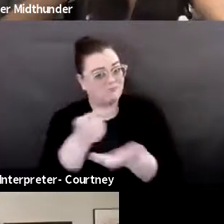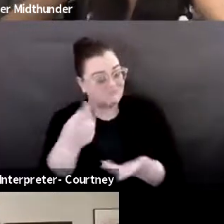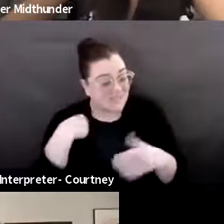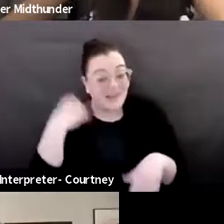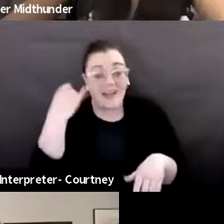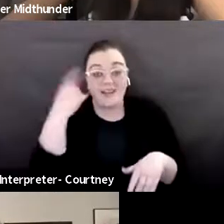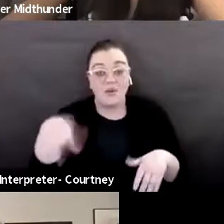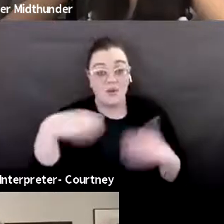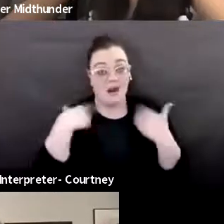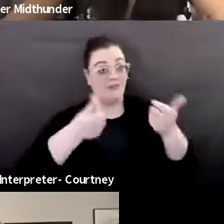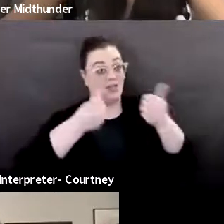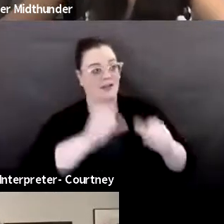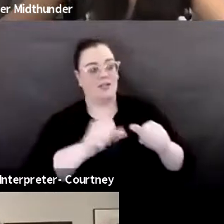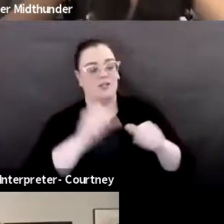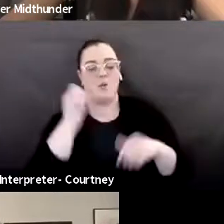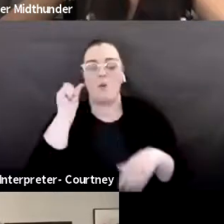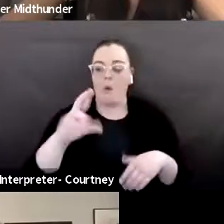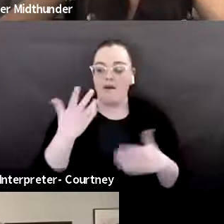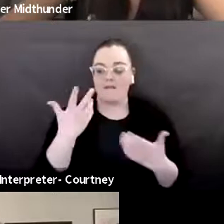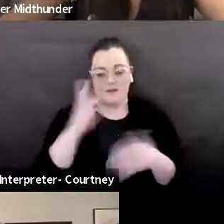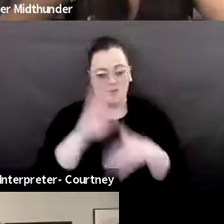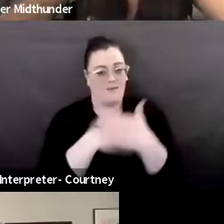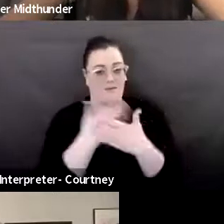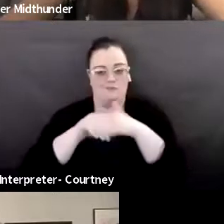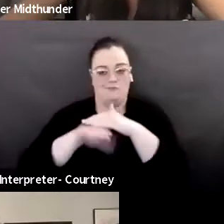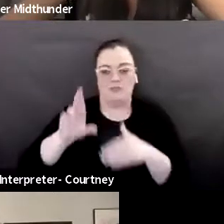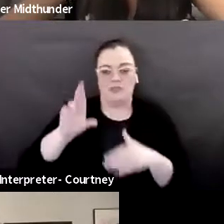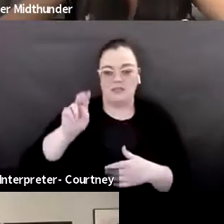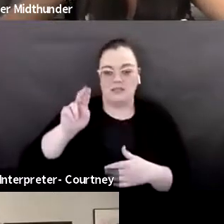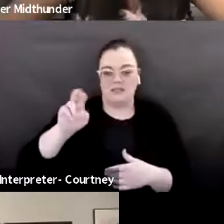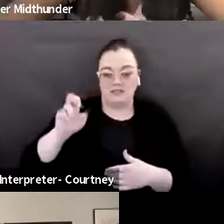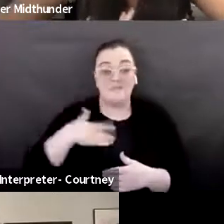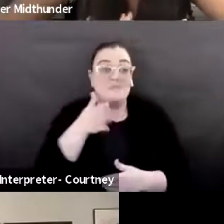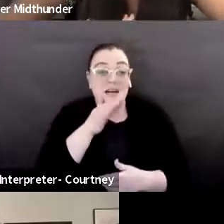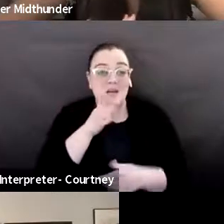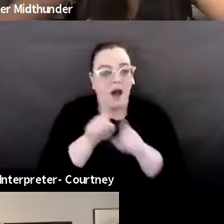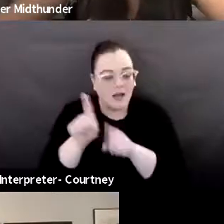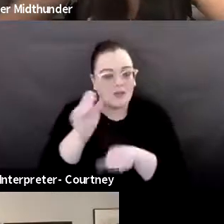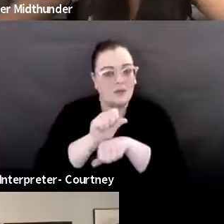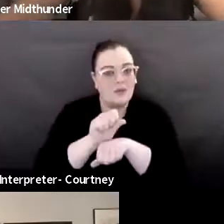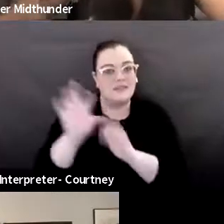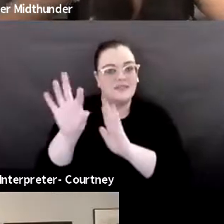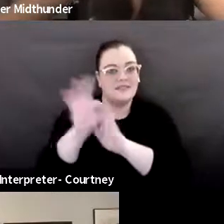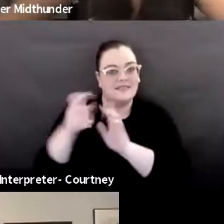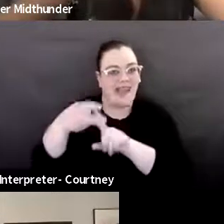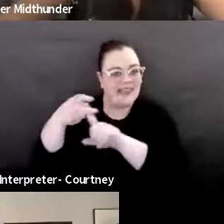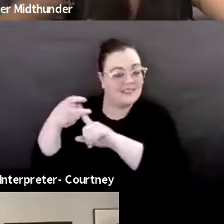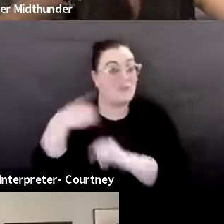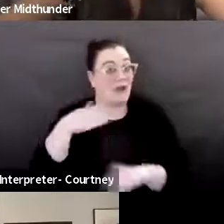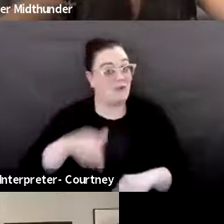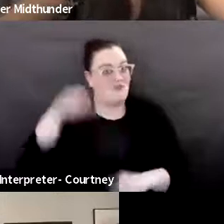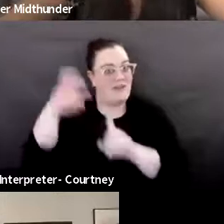have an audition, if like we've all been in for Renee so many times. My mom also works in casting. I grew up in a casting office. Like, those people,